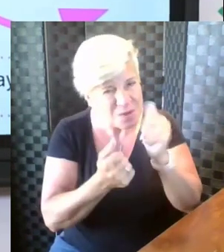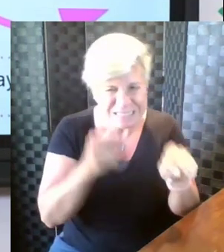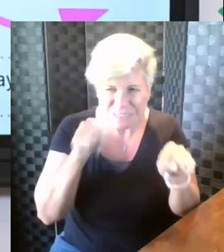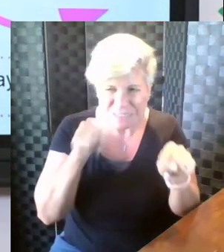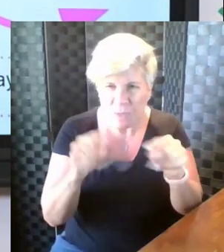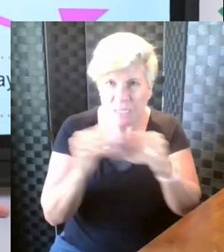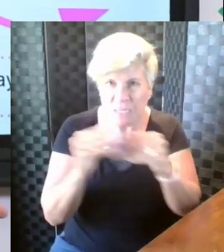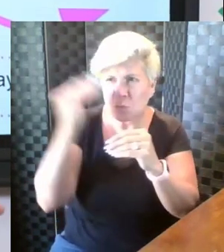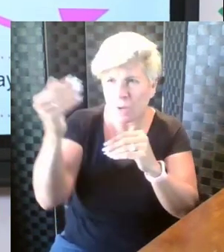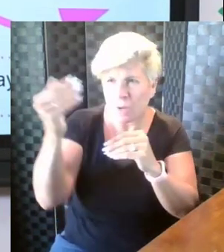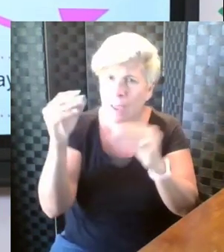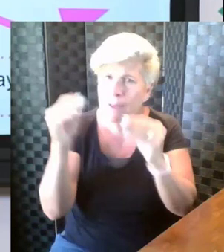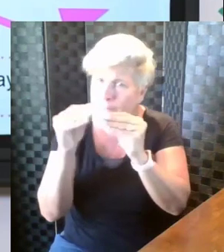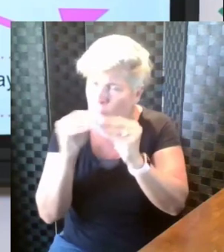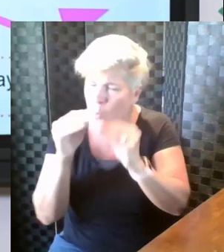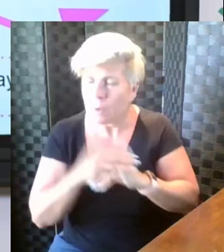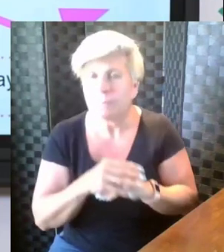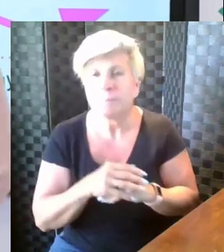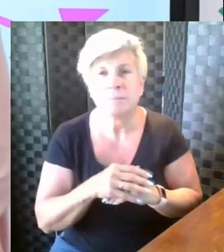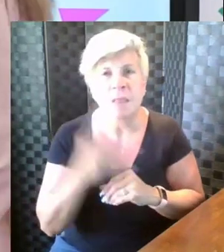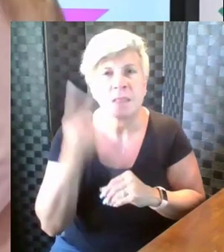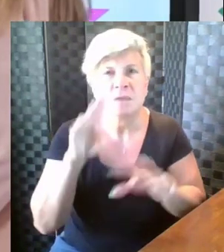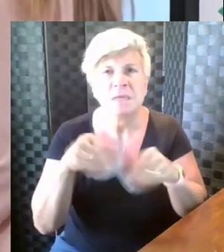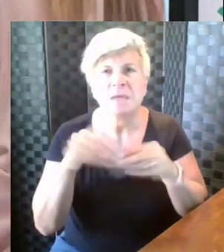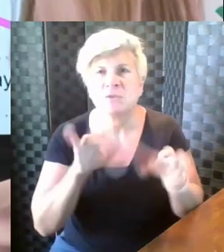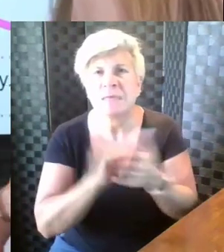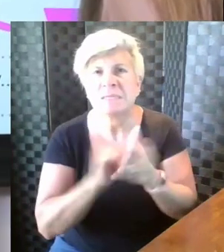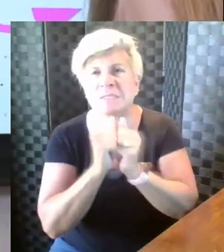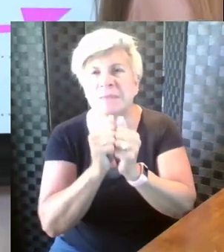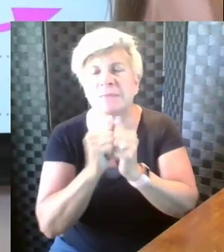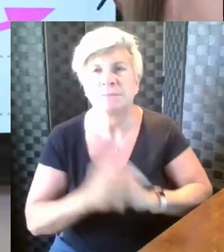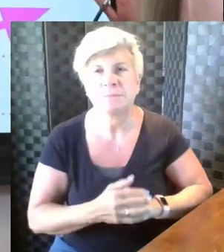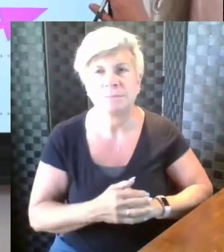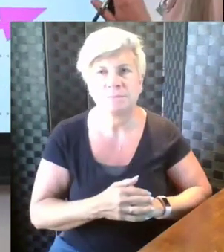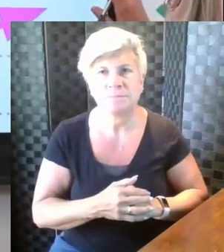is greater or more. All right? So let's look at how we could do that together.